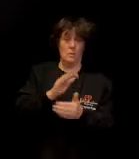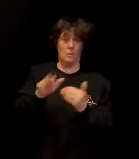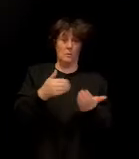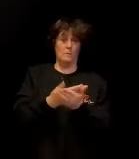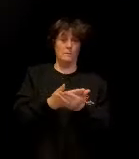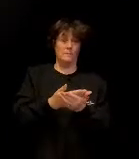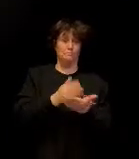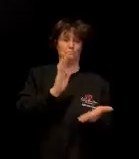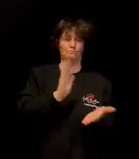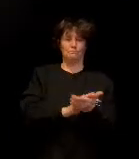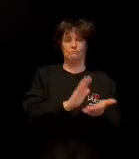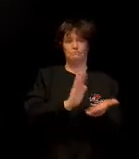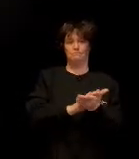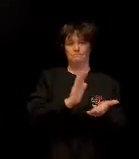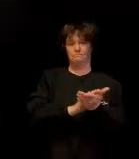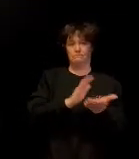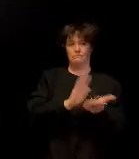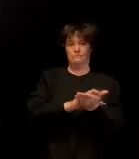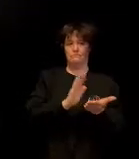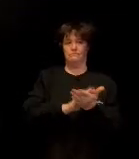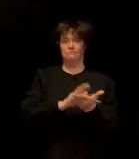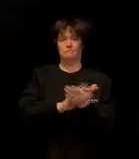thank you. Amen. Bless you.